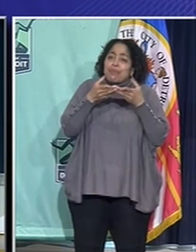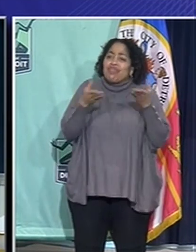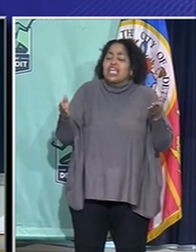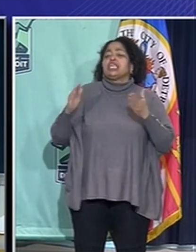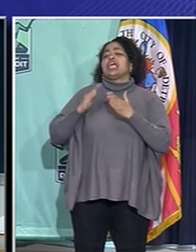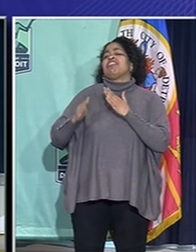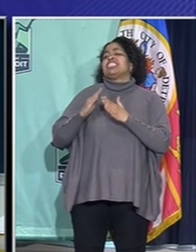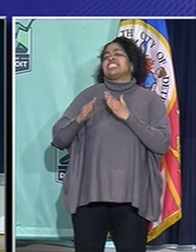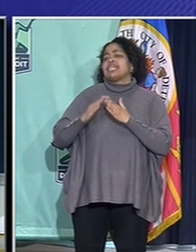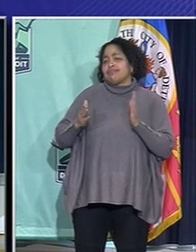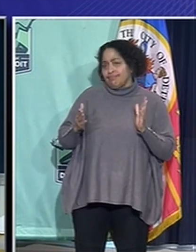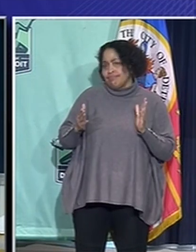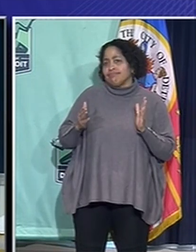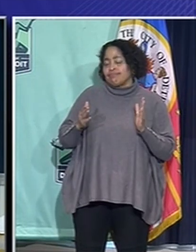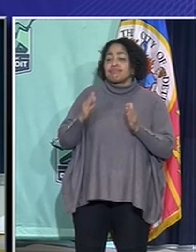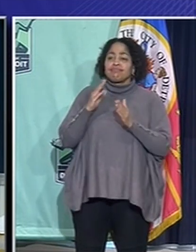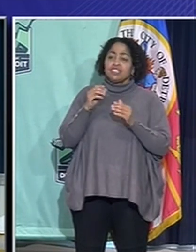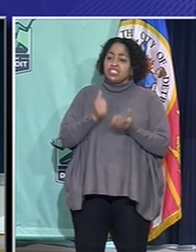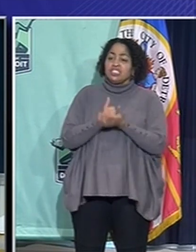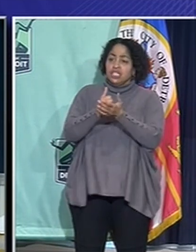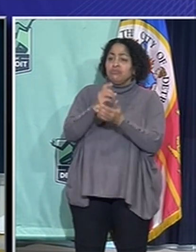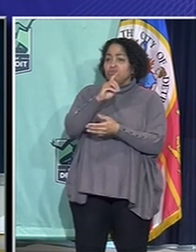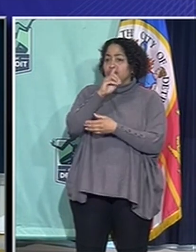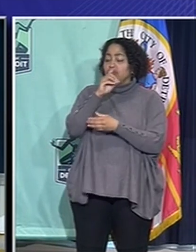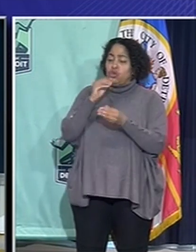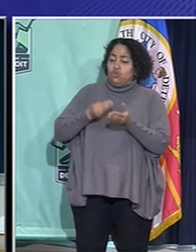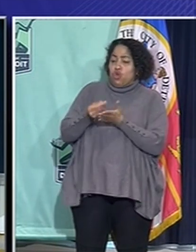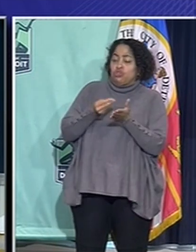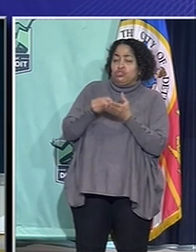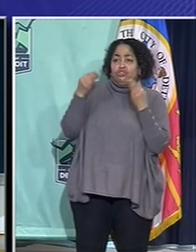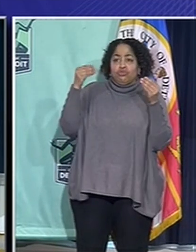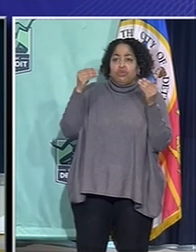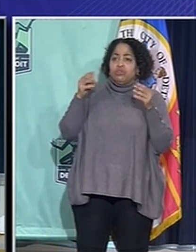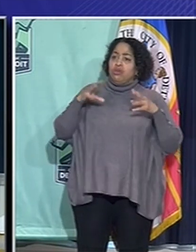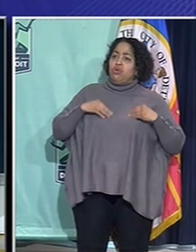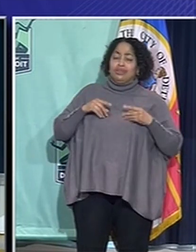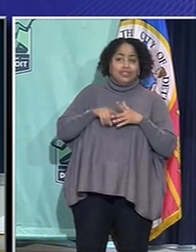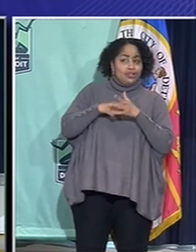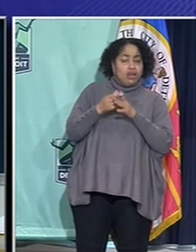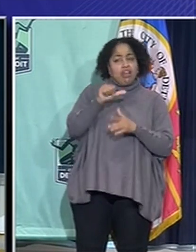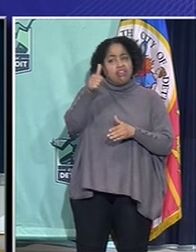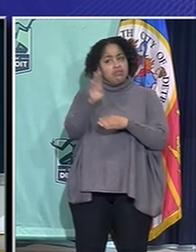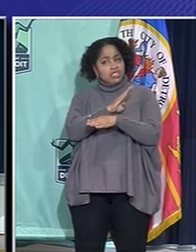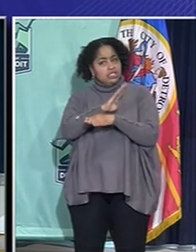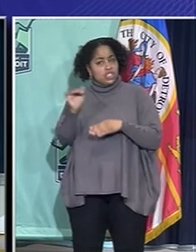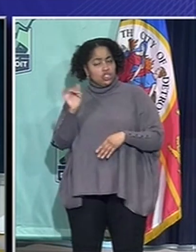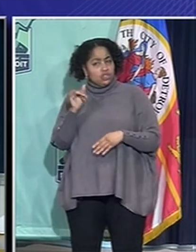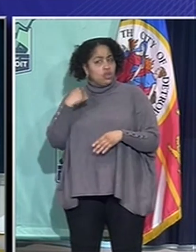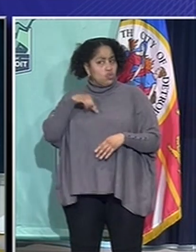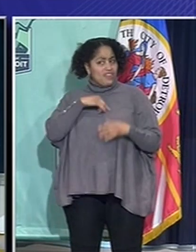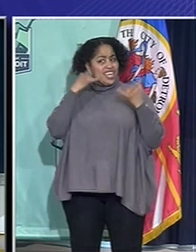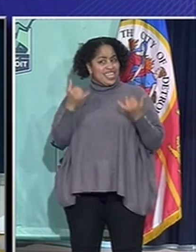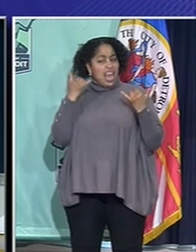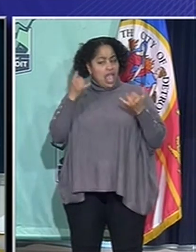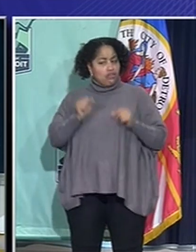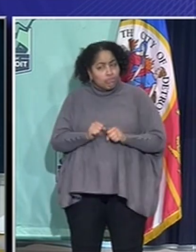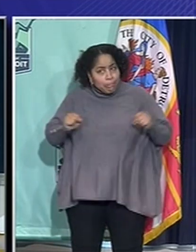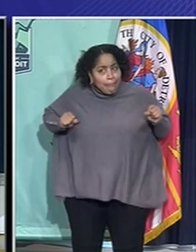city, and to help the grocery store owners get started and other businesses too. We have now put